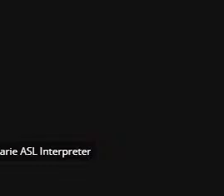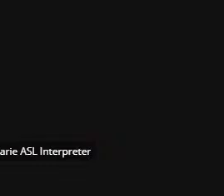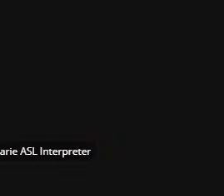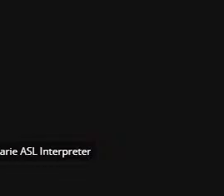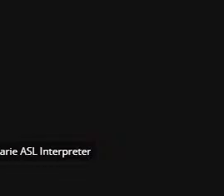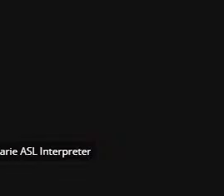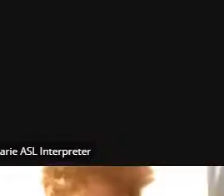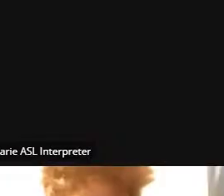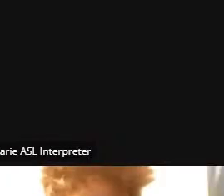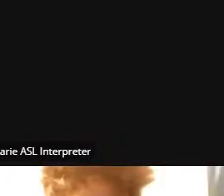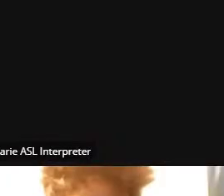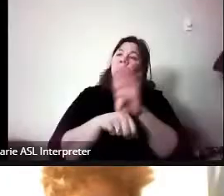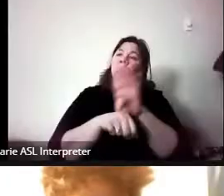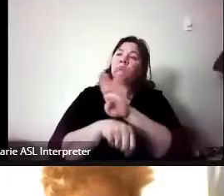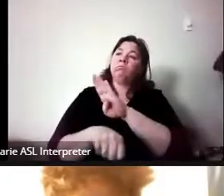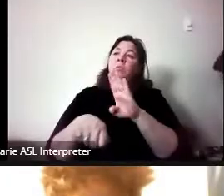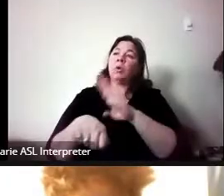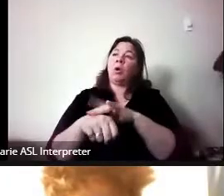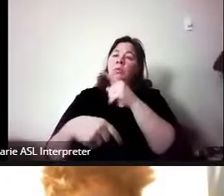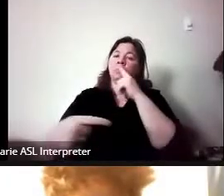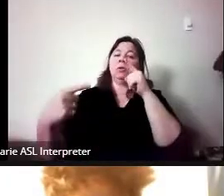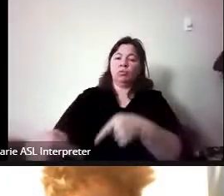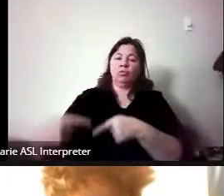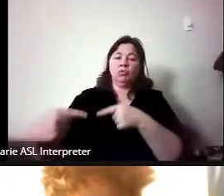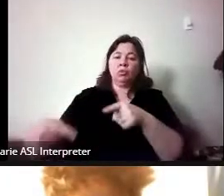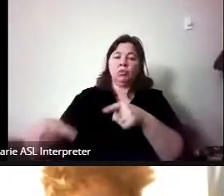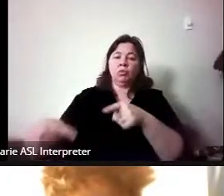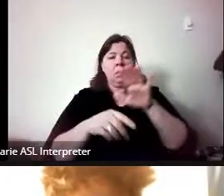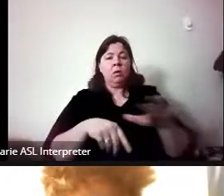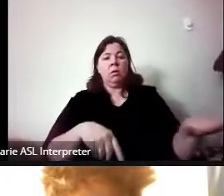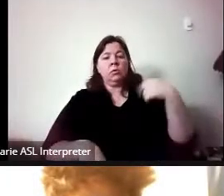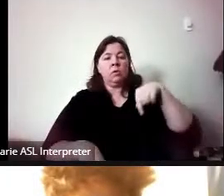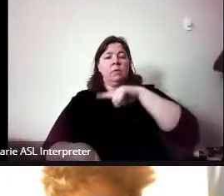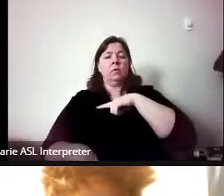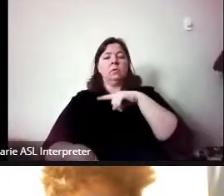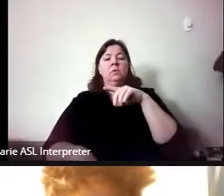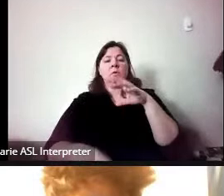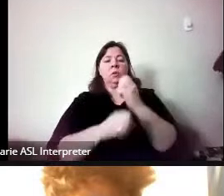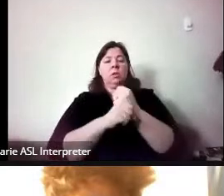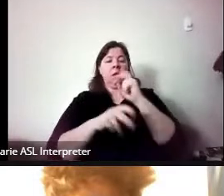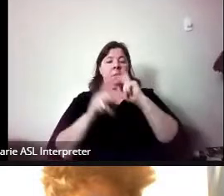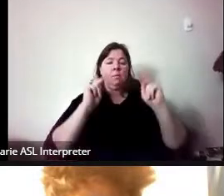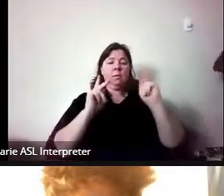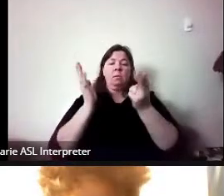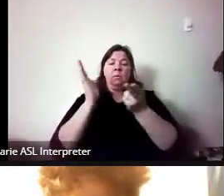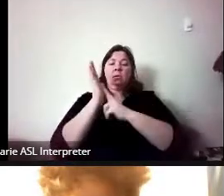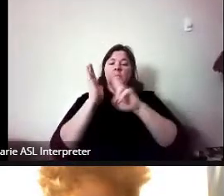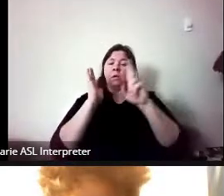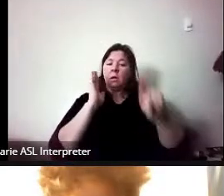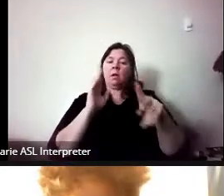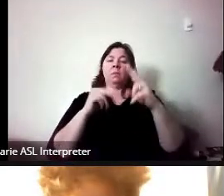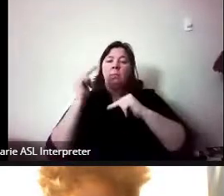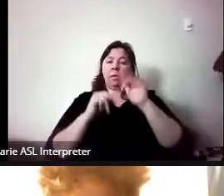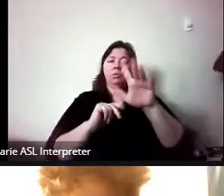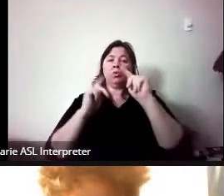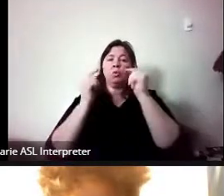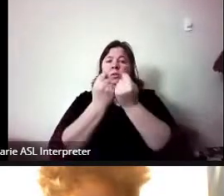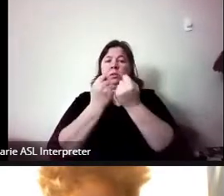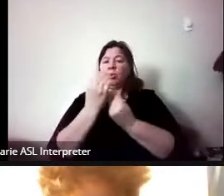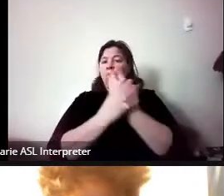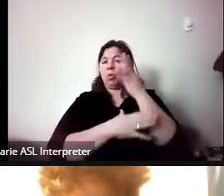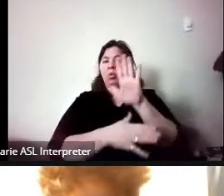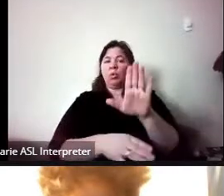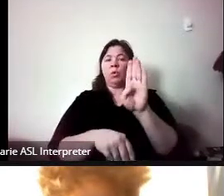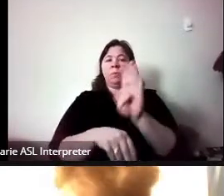business online, but you are struggling like the rest of us to get people signed up to build your team, or just to grow your